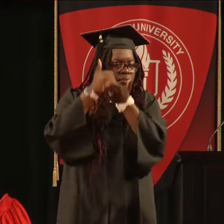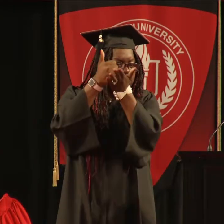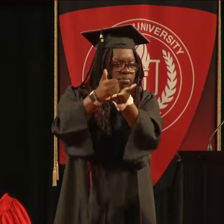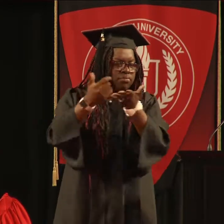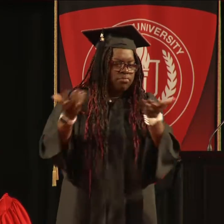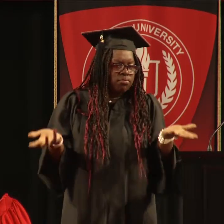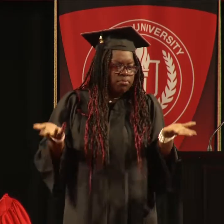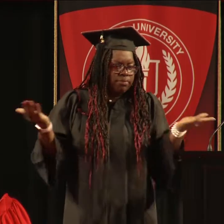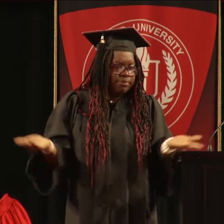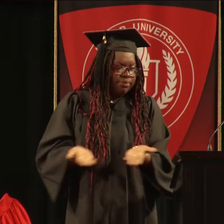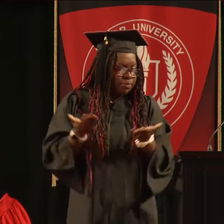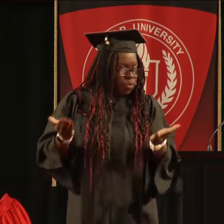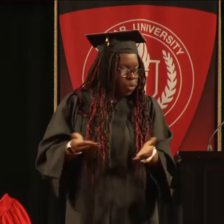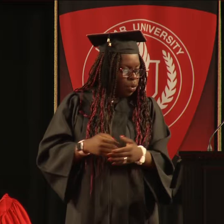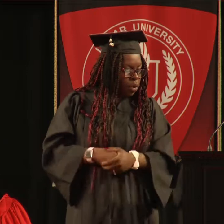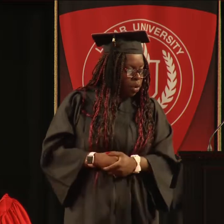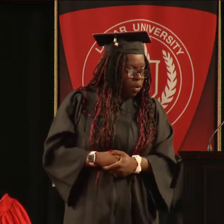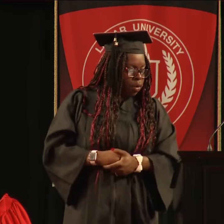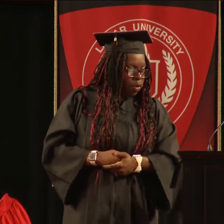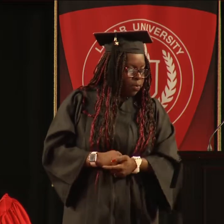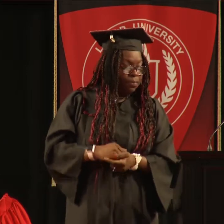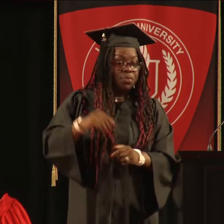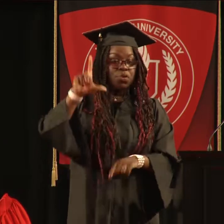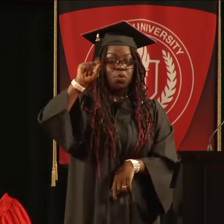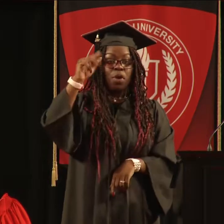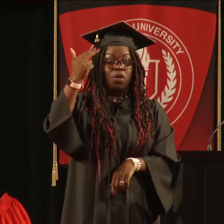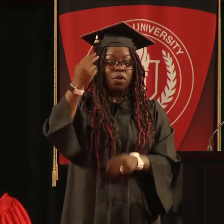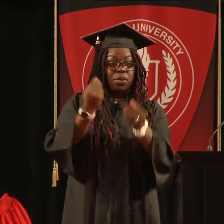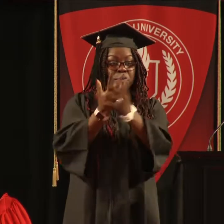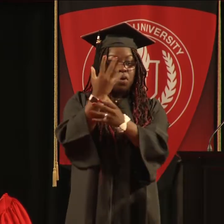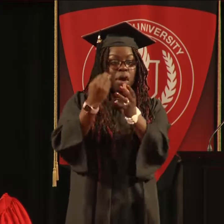And I couldn't have been successful without Lamar.